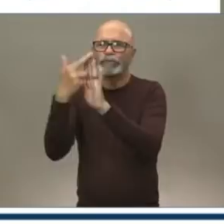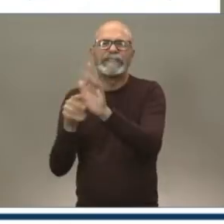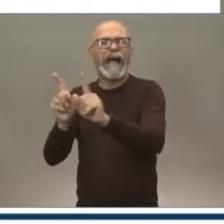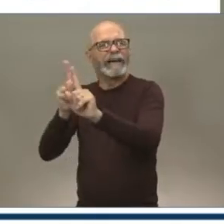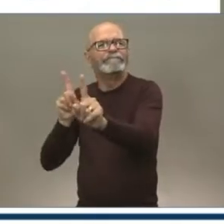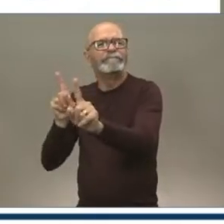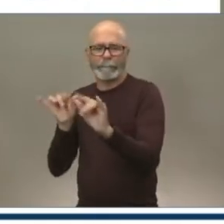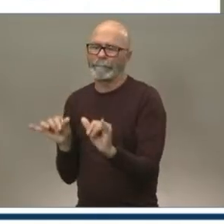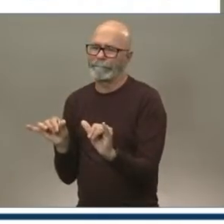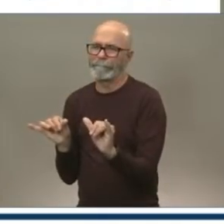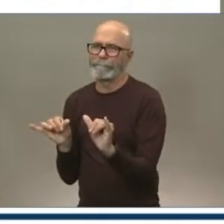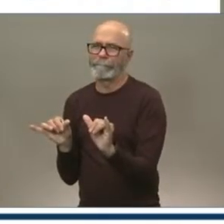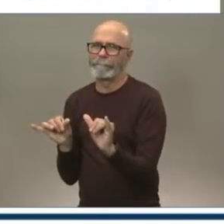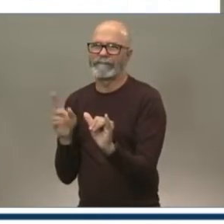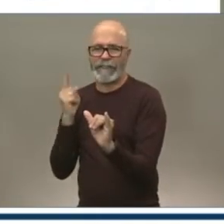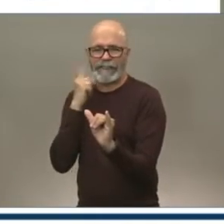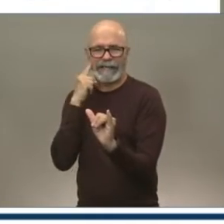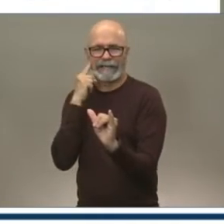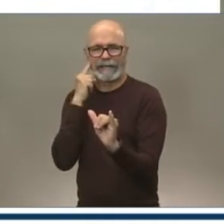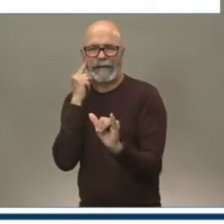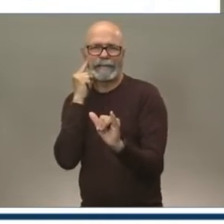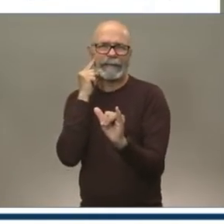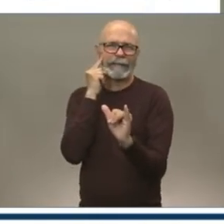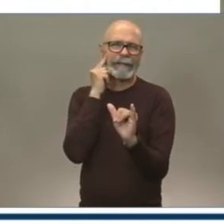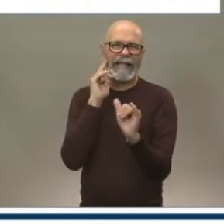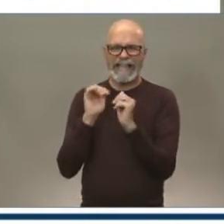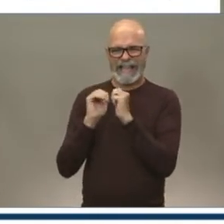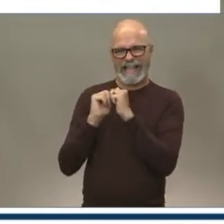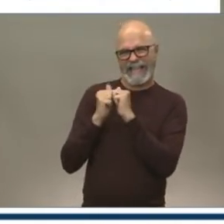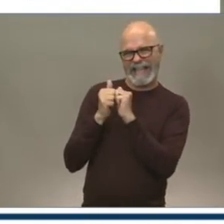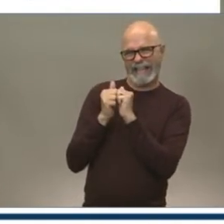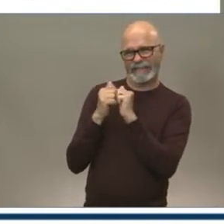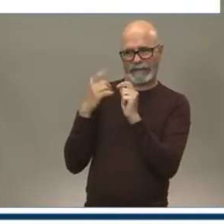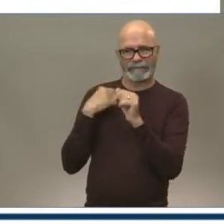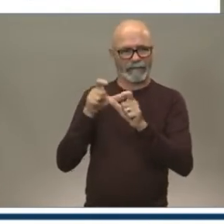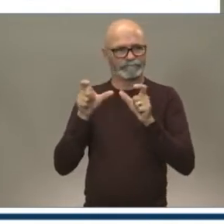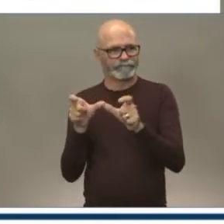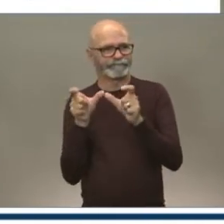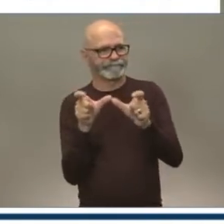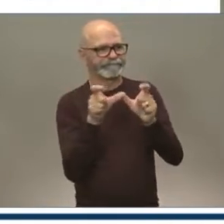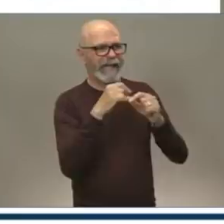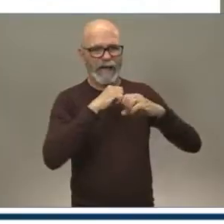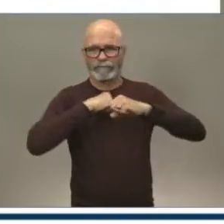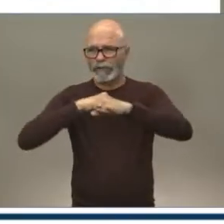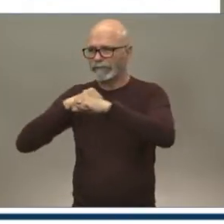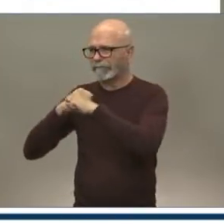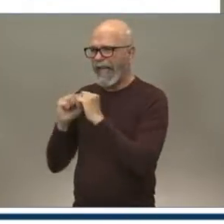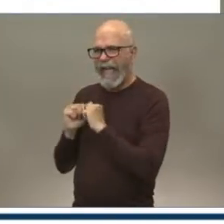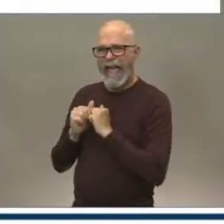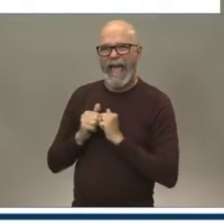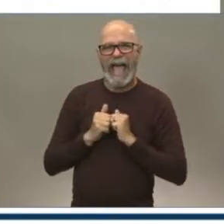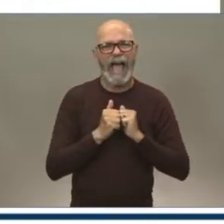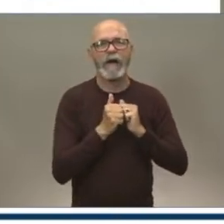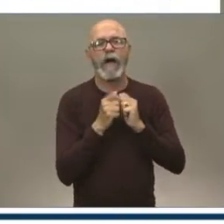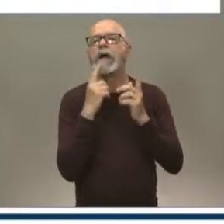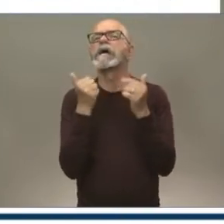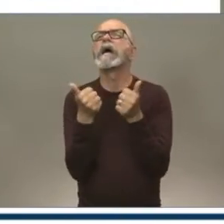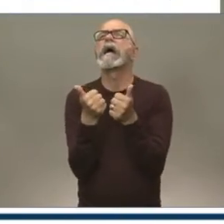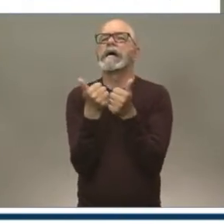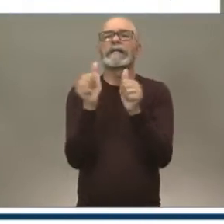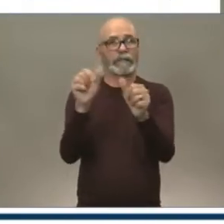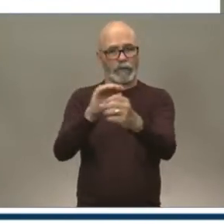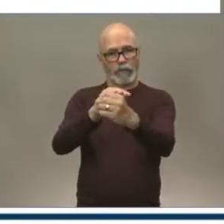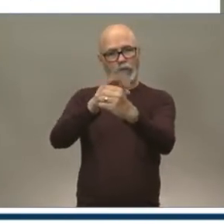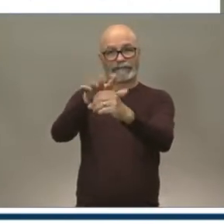think about how do we better accommodate and protect ourselves against the likelihood that any virus, COVID virus that's out there right now,